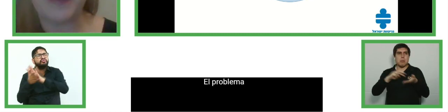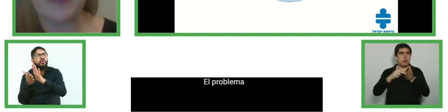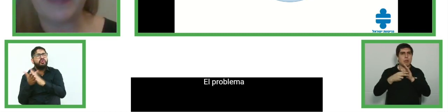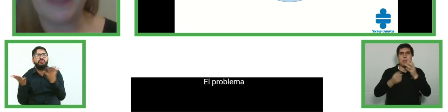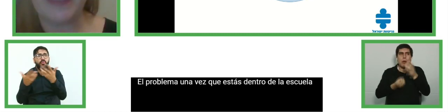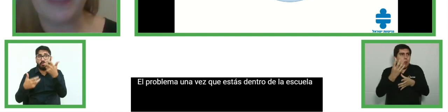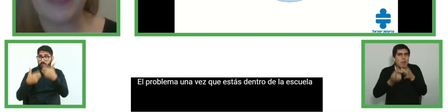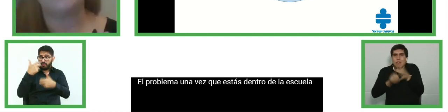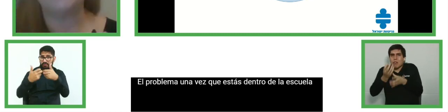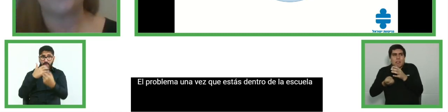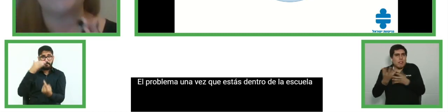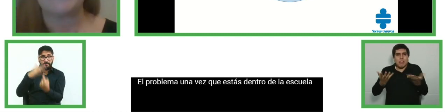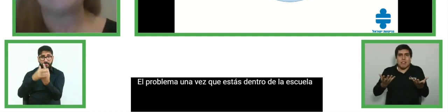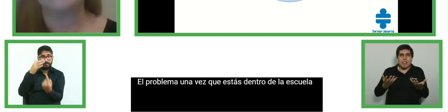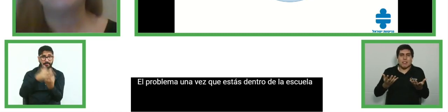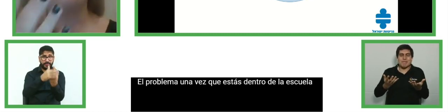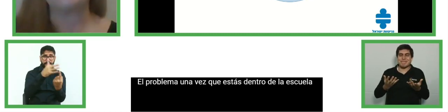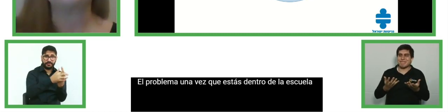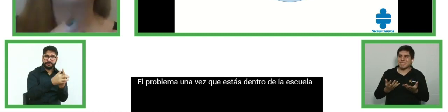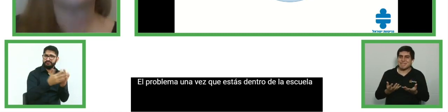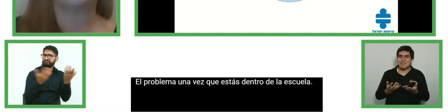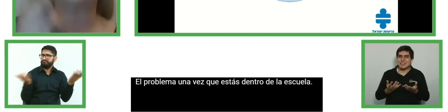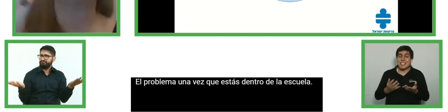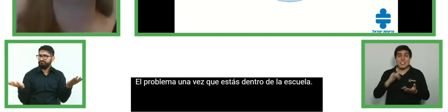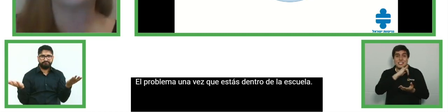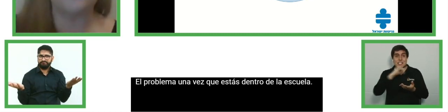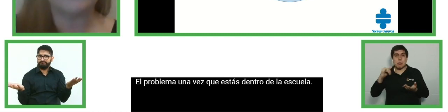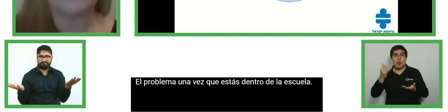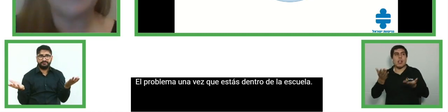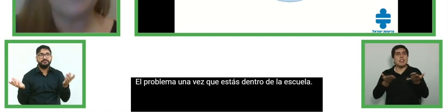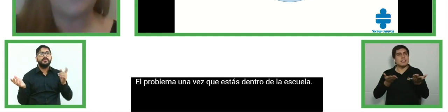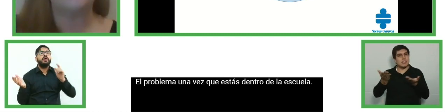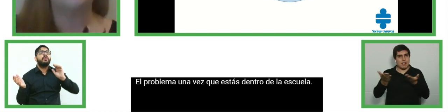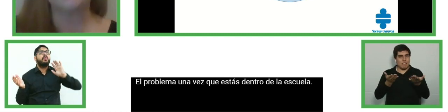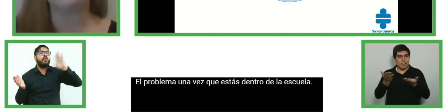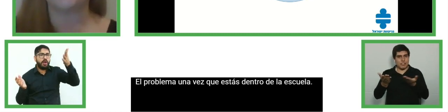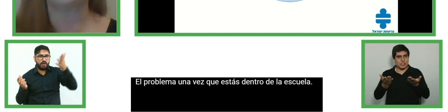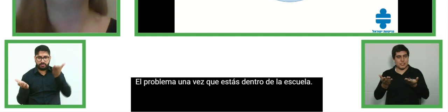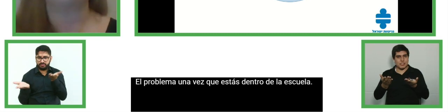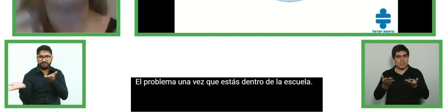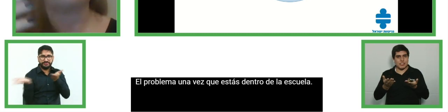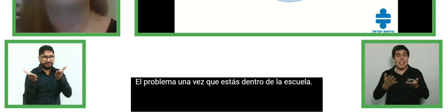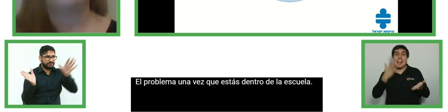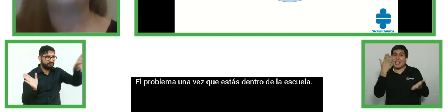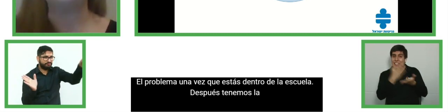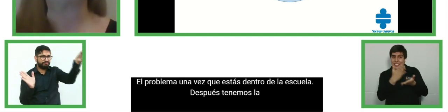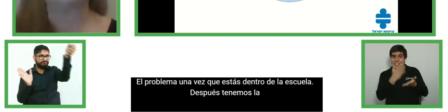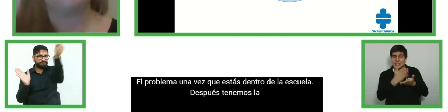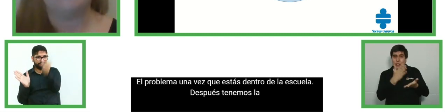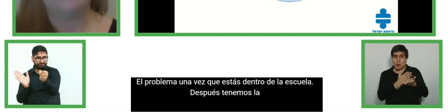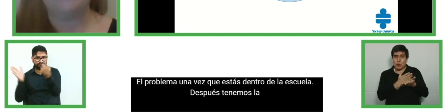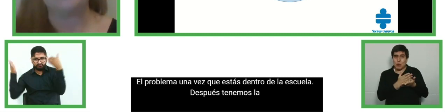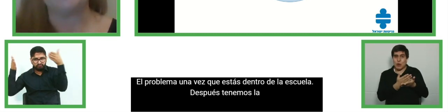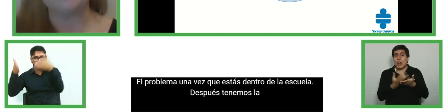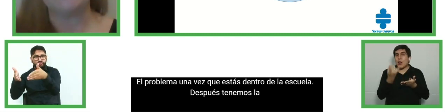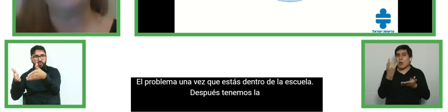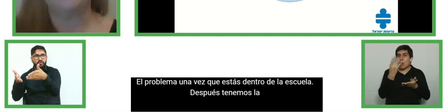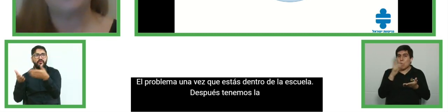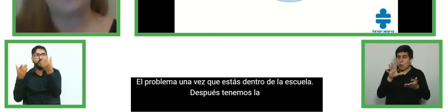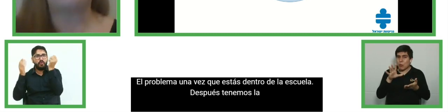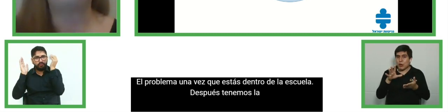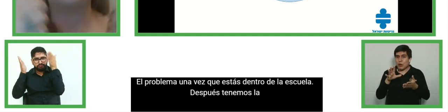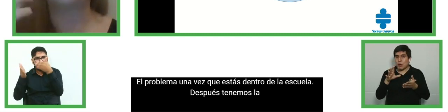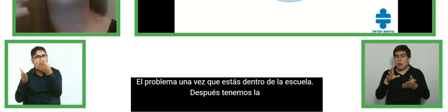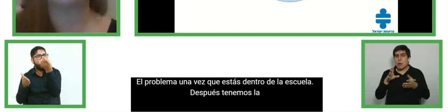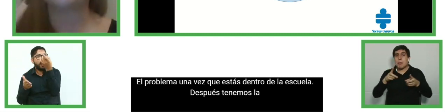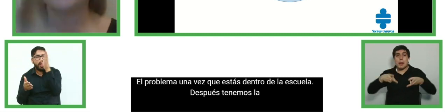that schools not only are physically inclusive, but that the services provided by the school, you